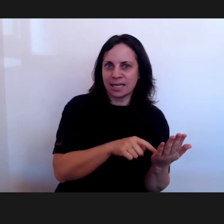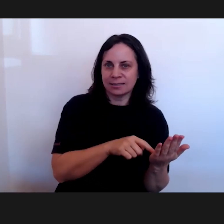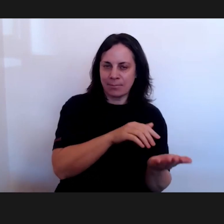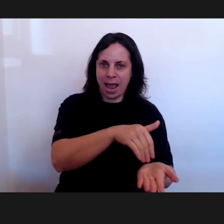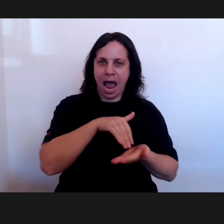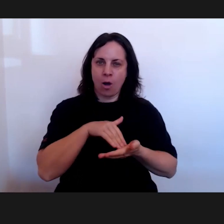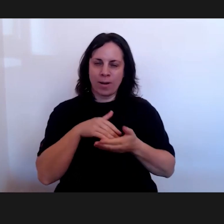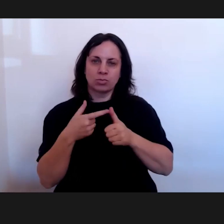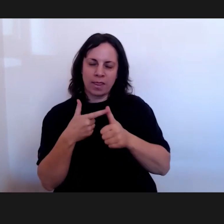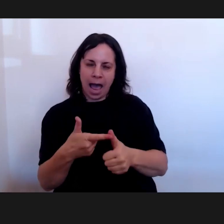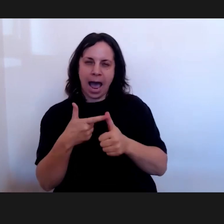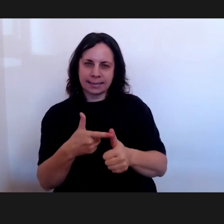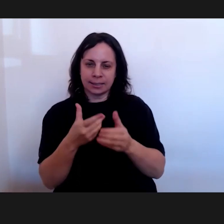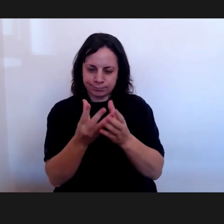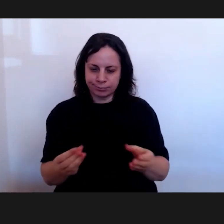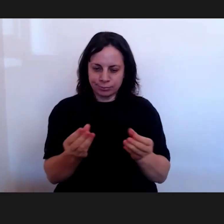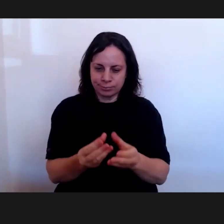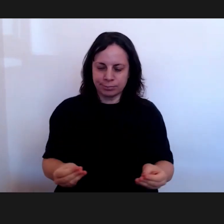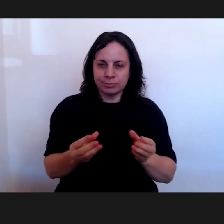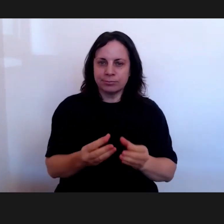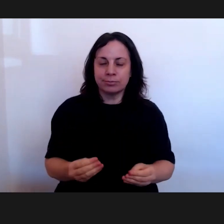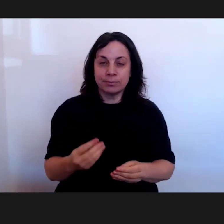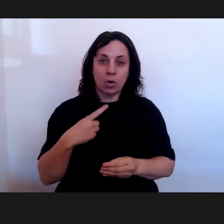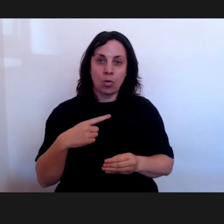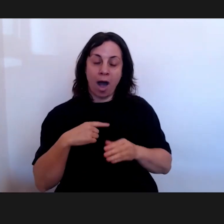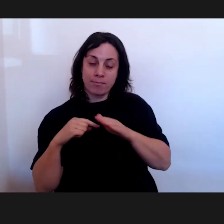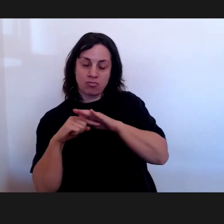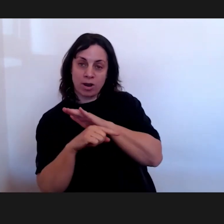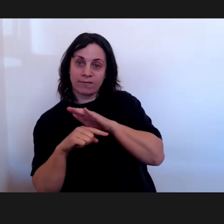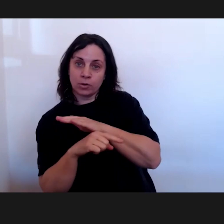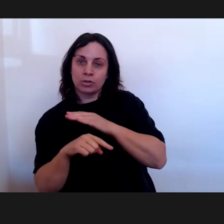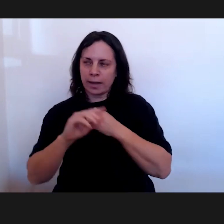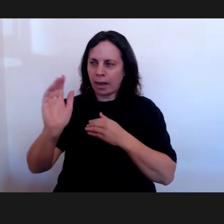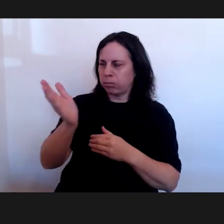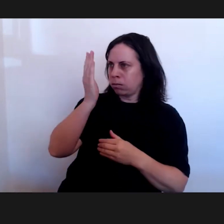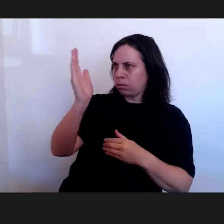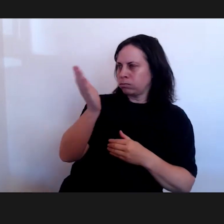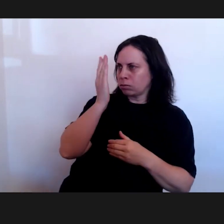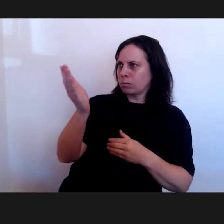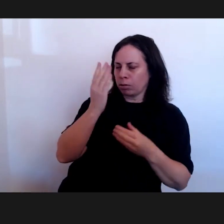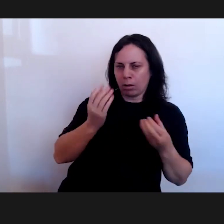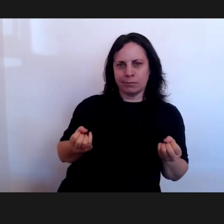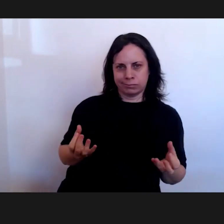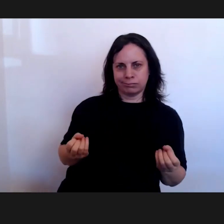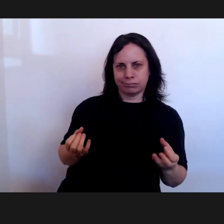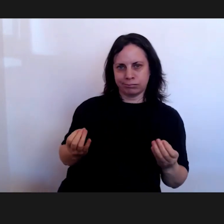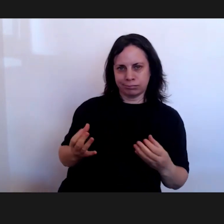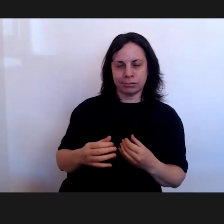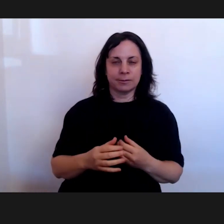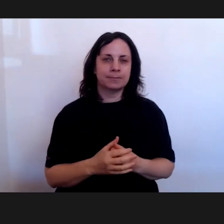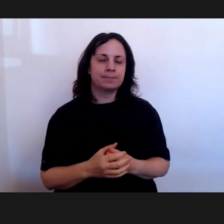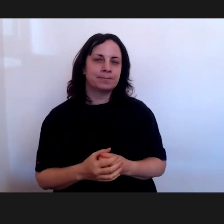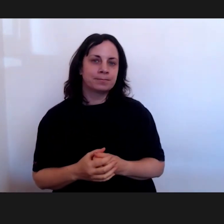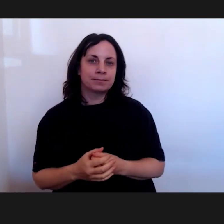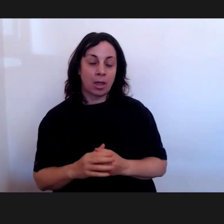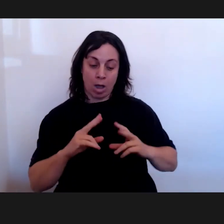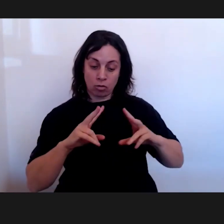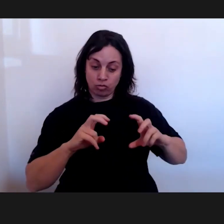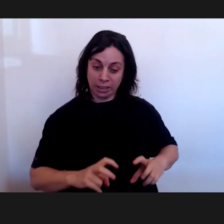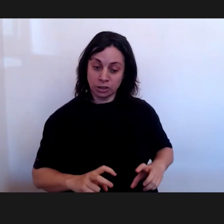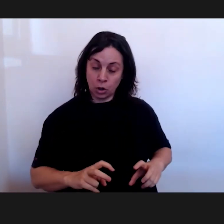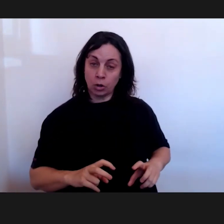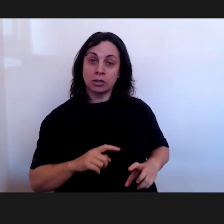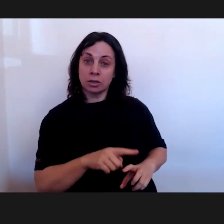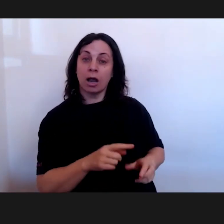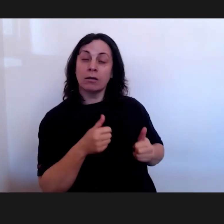the many problems our refugee youth face. So research is awesome. Research is not an issue. But